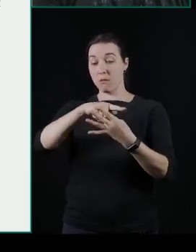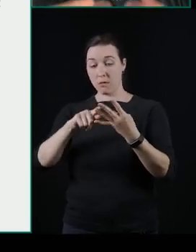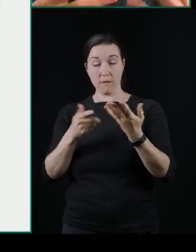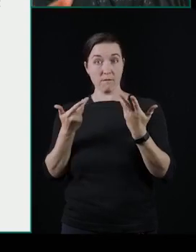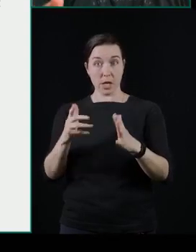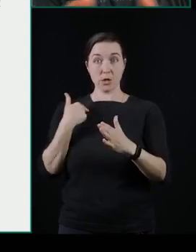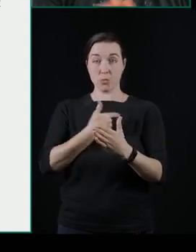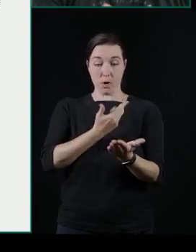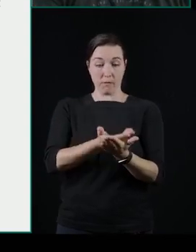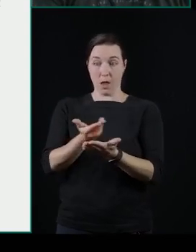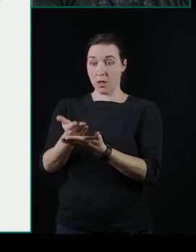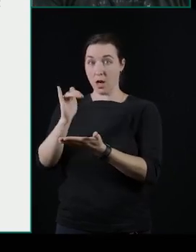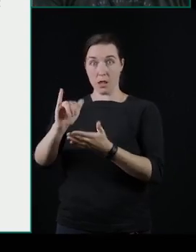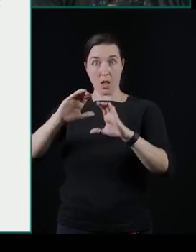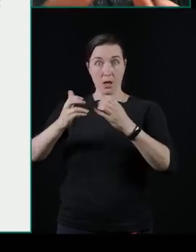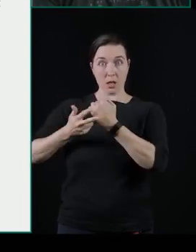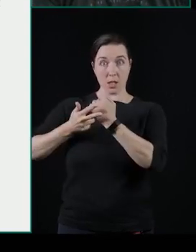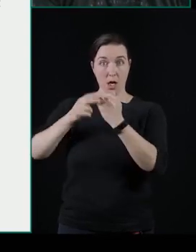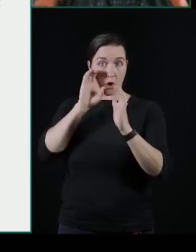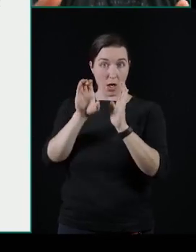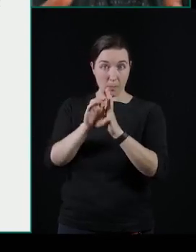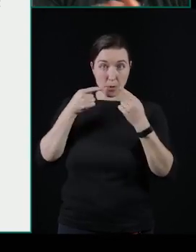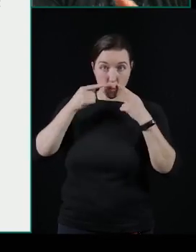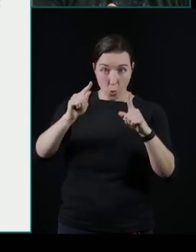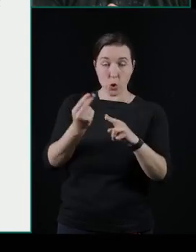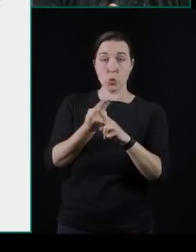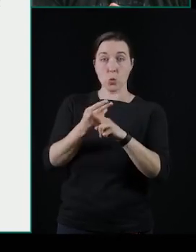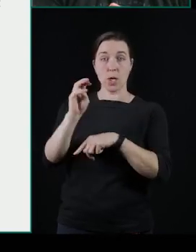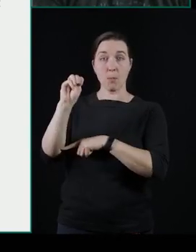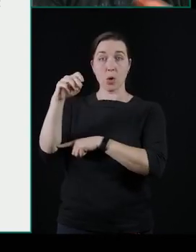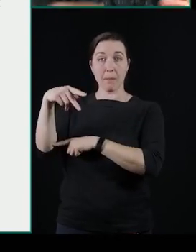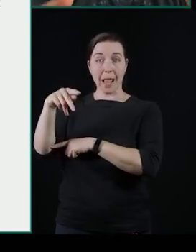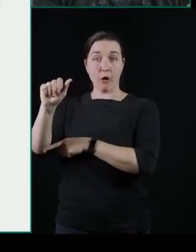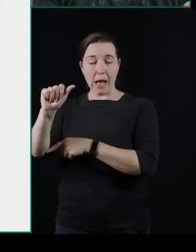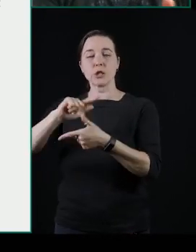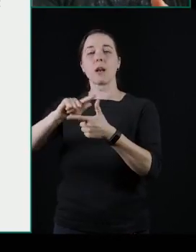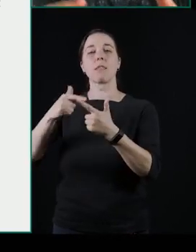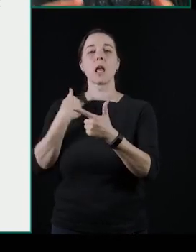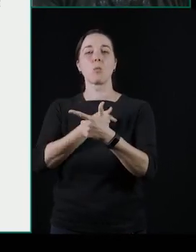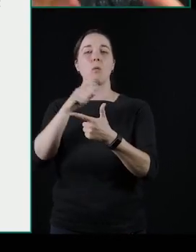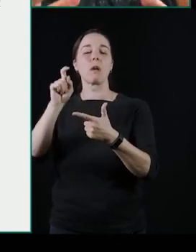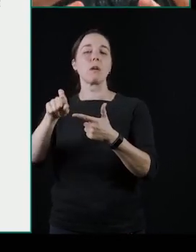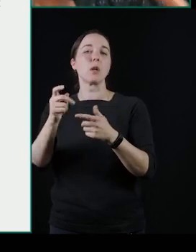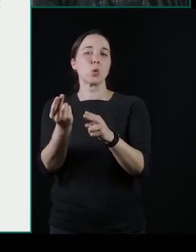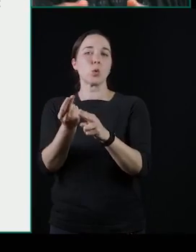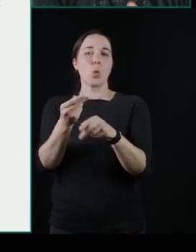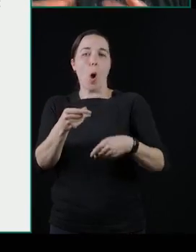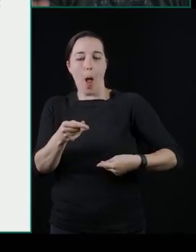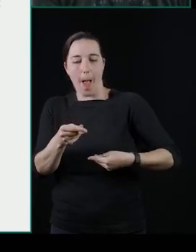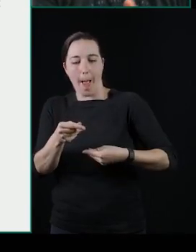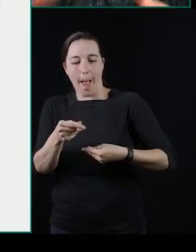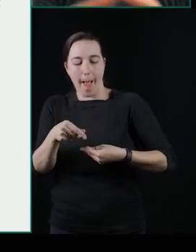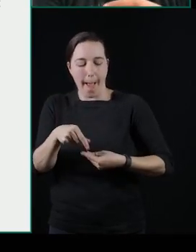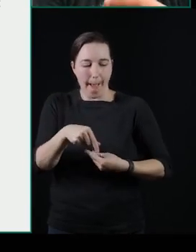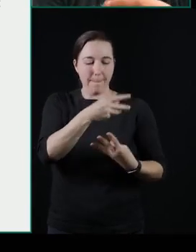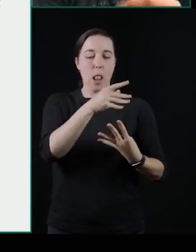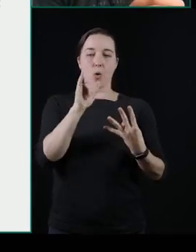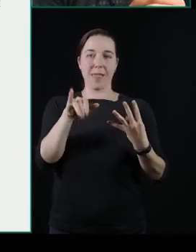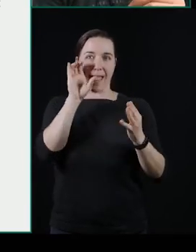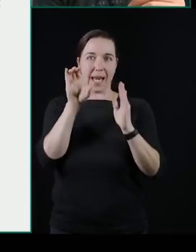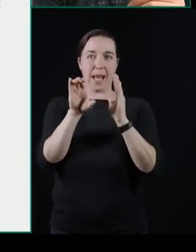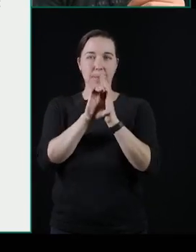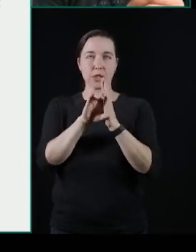we validate that this container image works using Local Multiplayer Agent, we need to upload this image